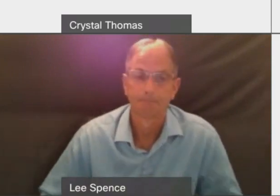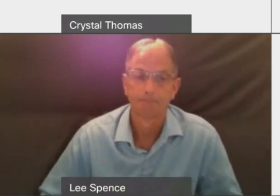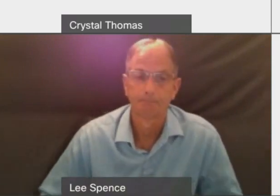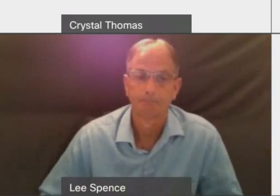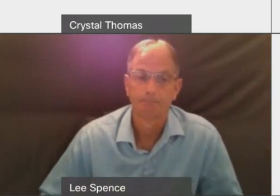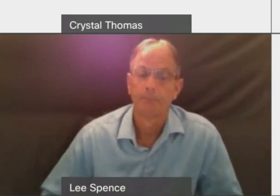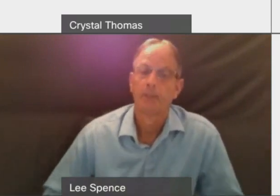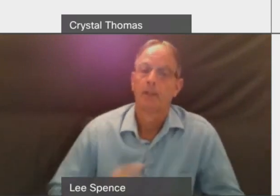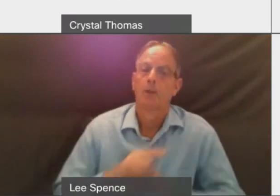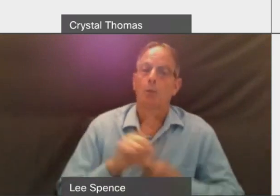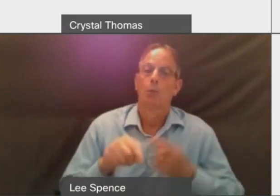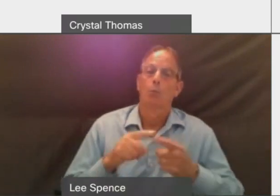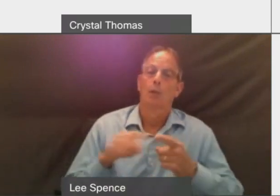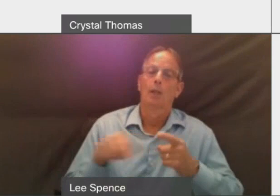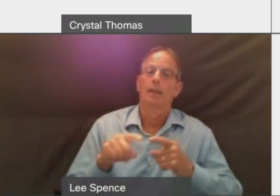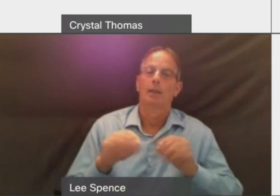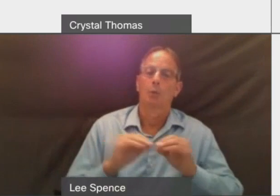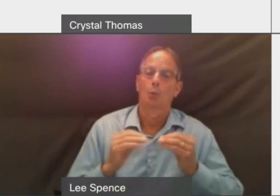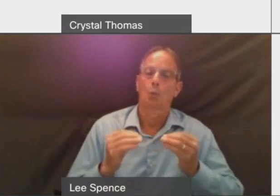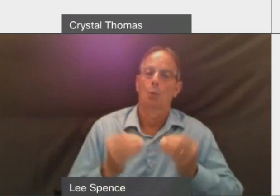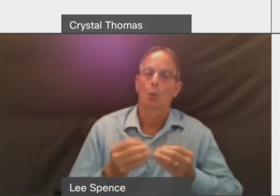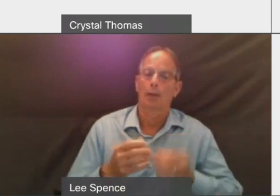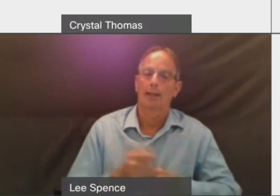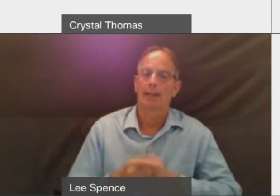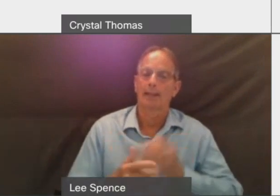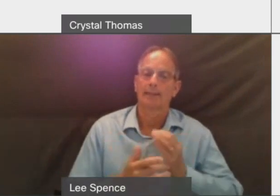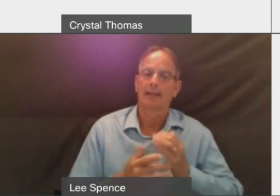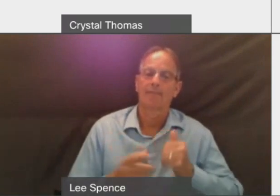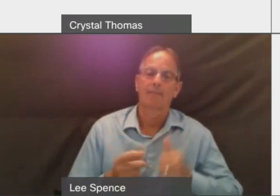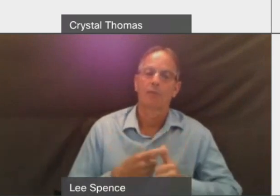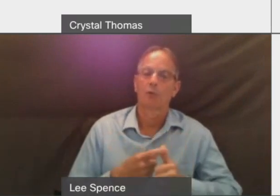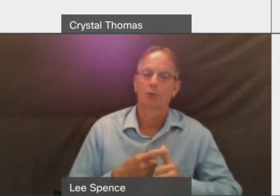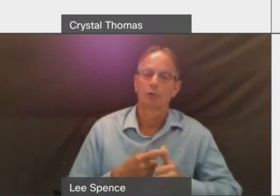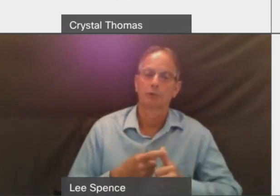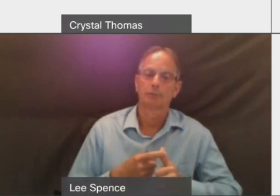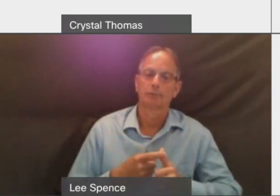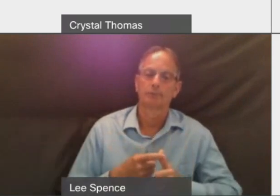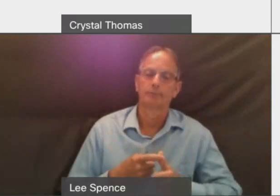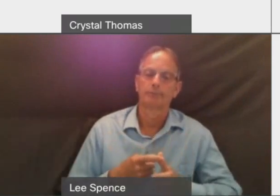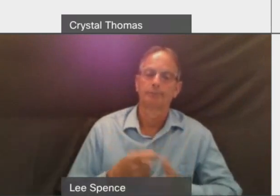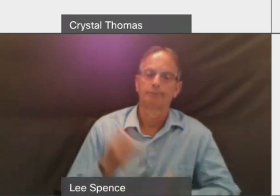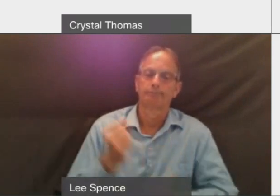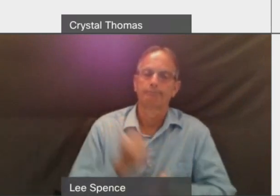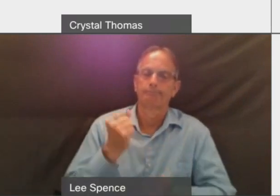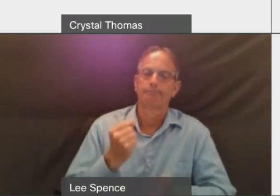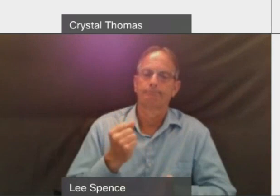Once an organization achieves Tech First accreditation, what are their